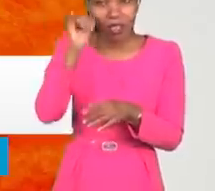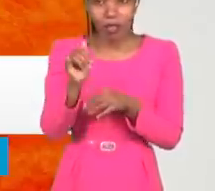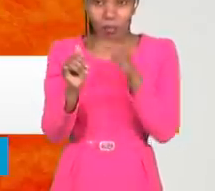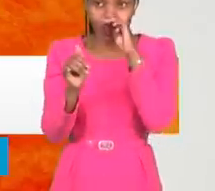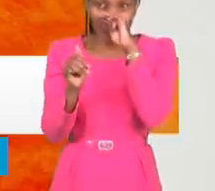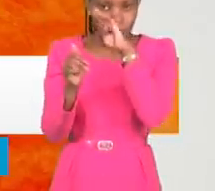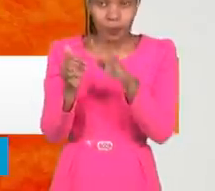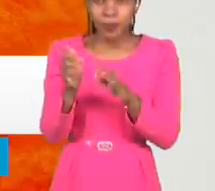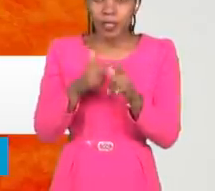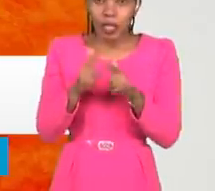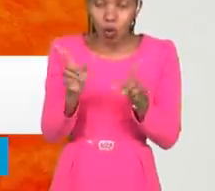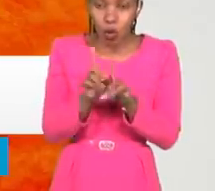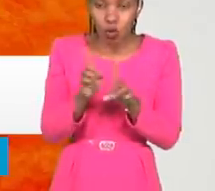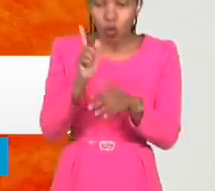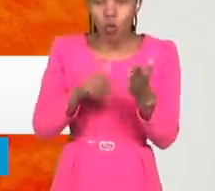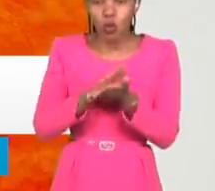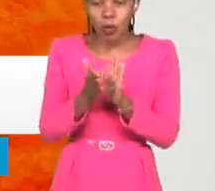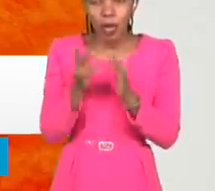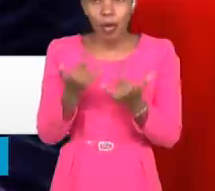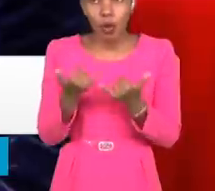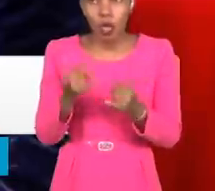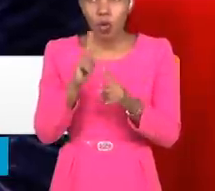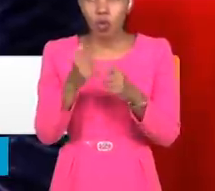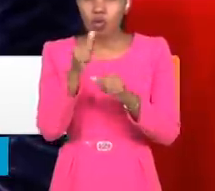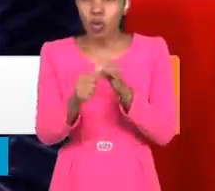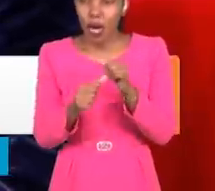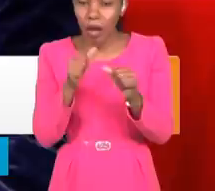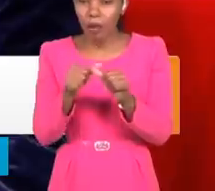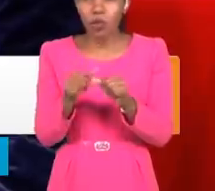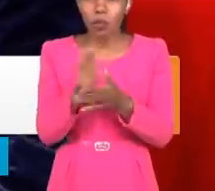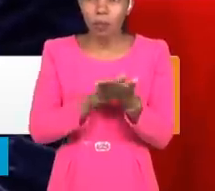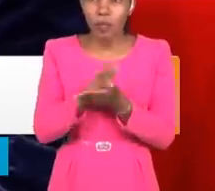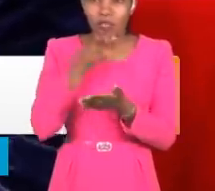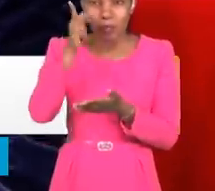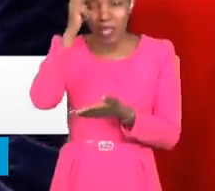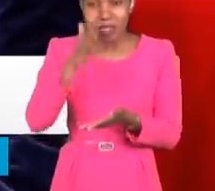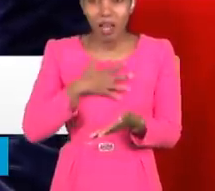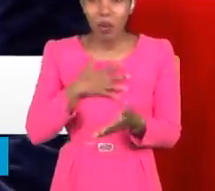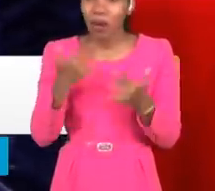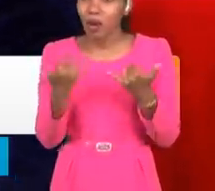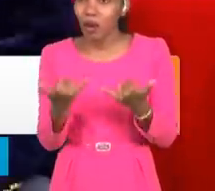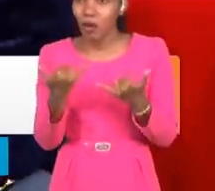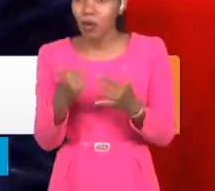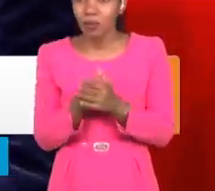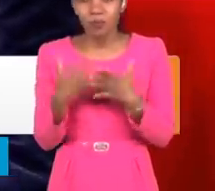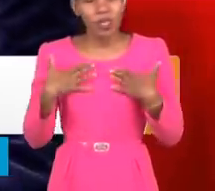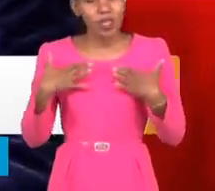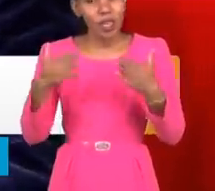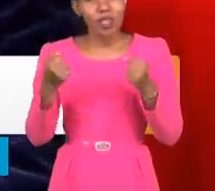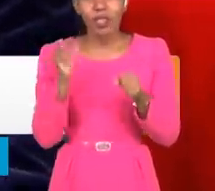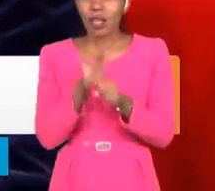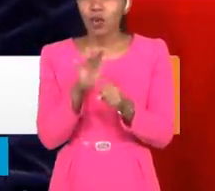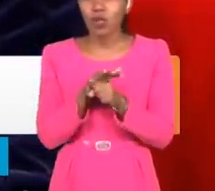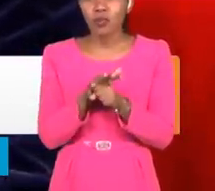catapulted to us to work even harder. Now, when you talk about back to basics, look at our parents right now. Yes. They look healthy.